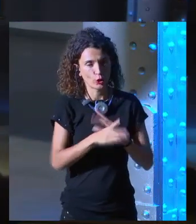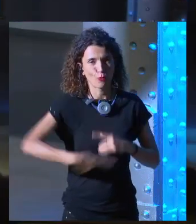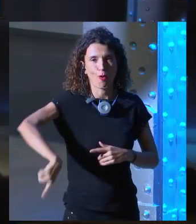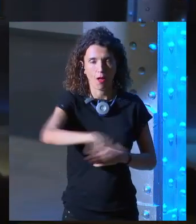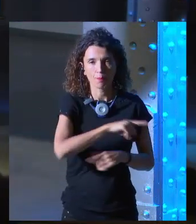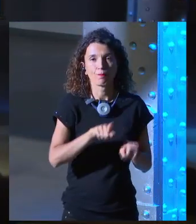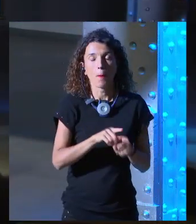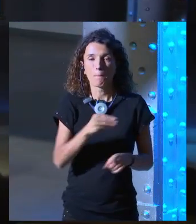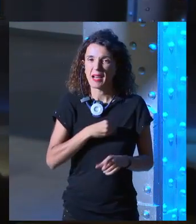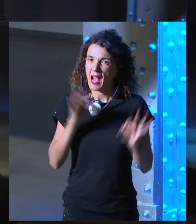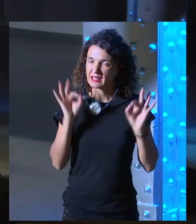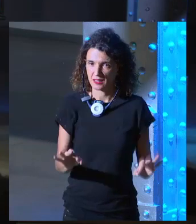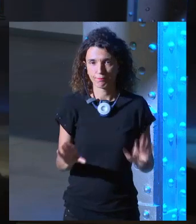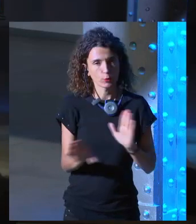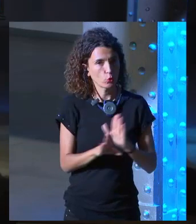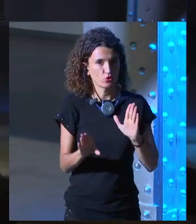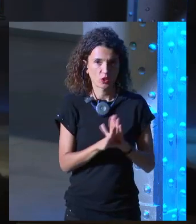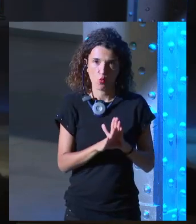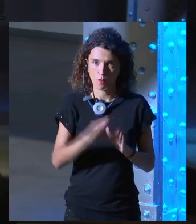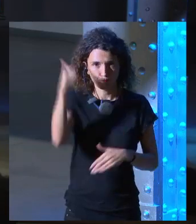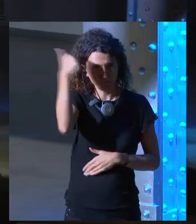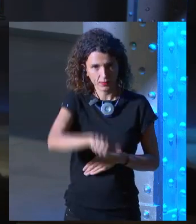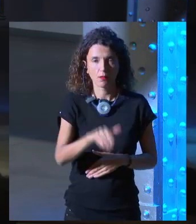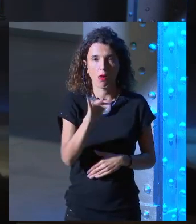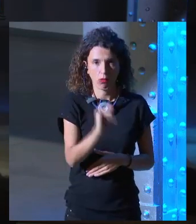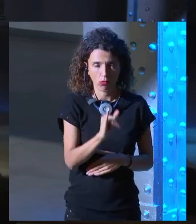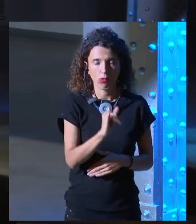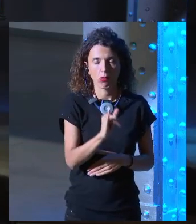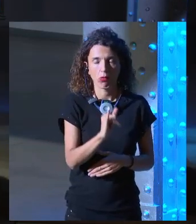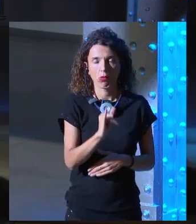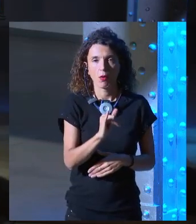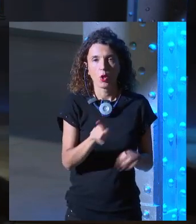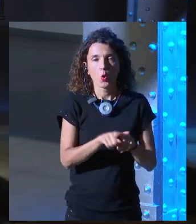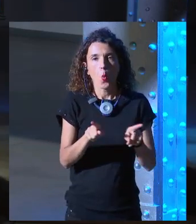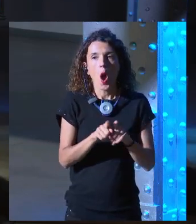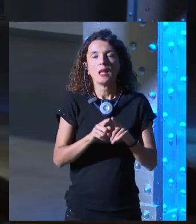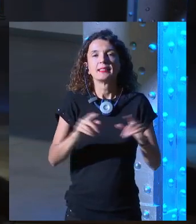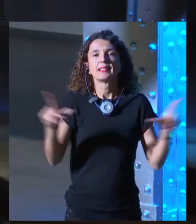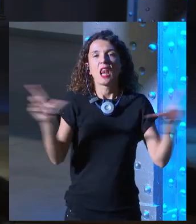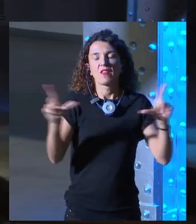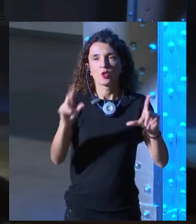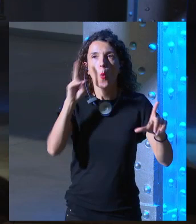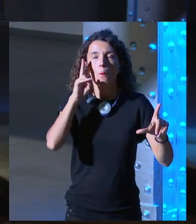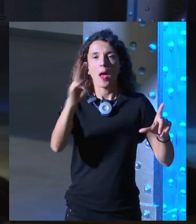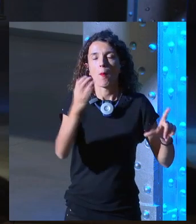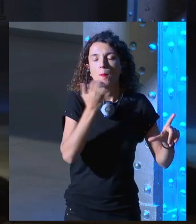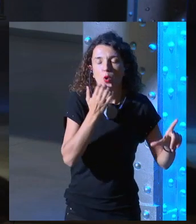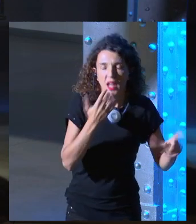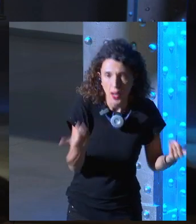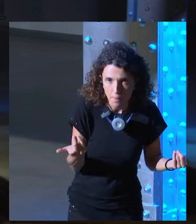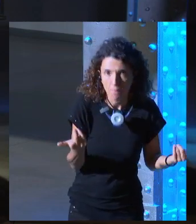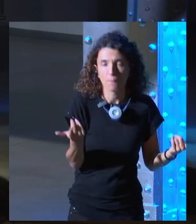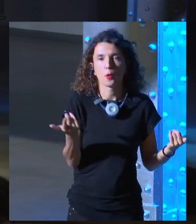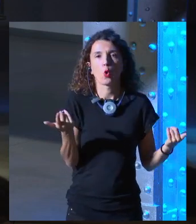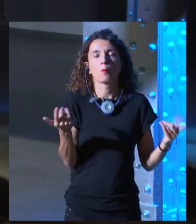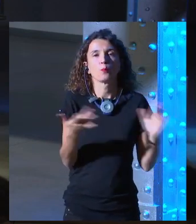Unfortunately. Yes, and we still switch on the TV and we see a panel which has got 5 men on it and